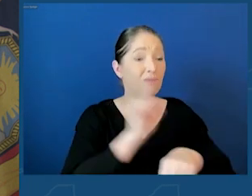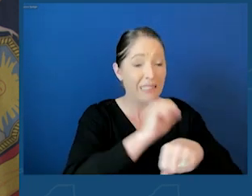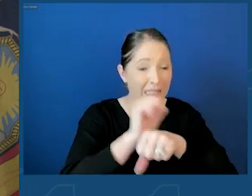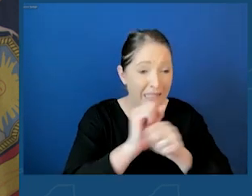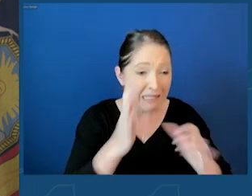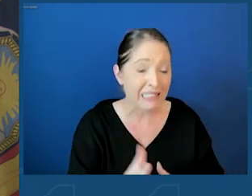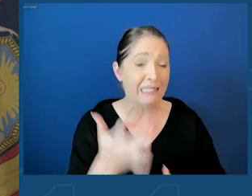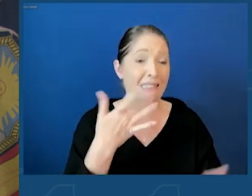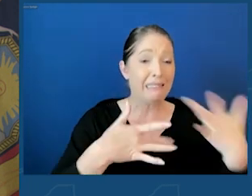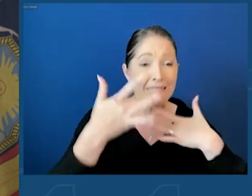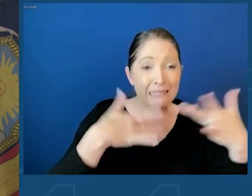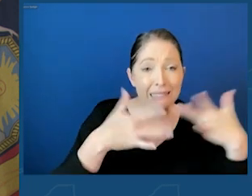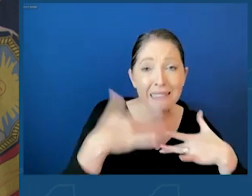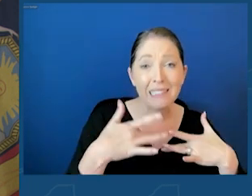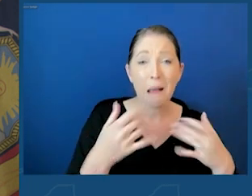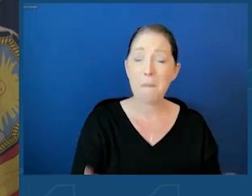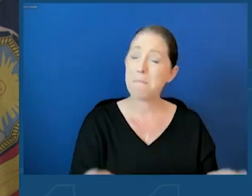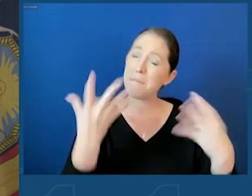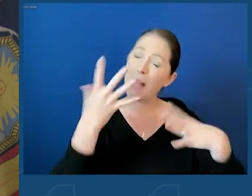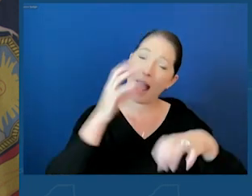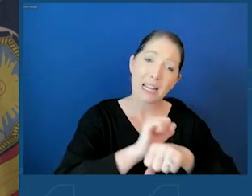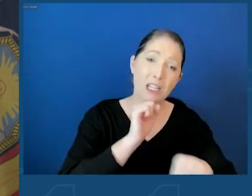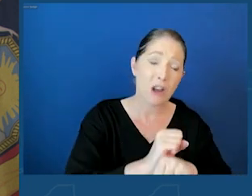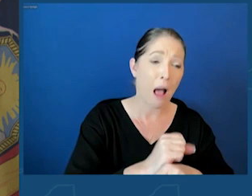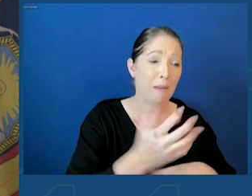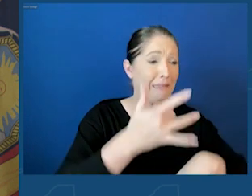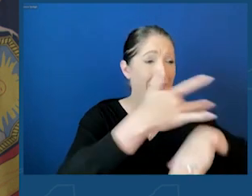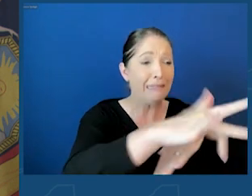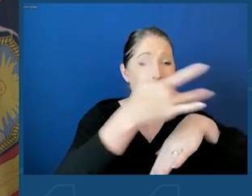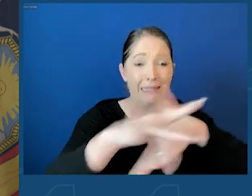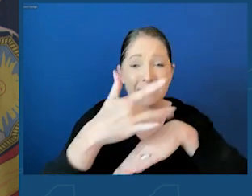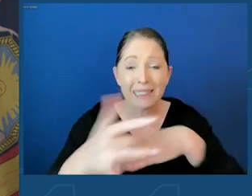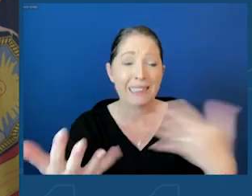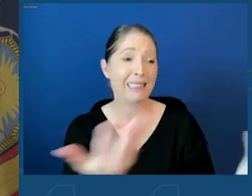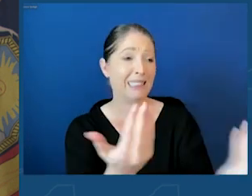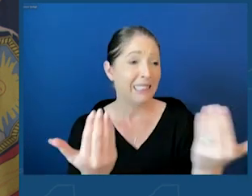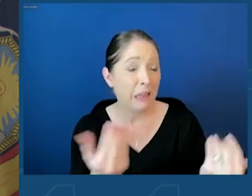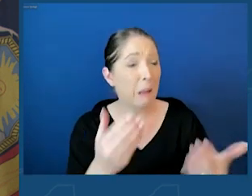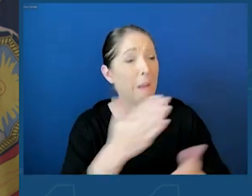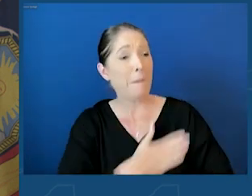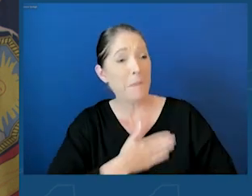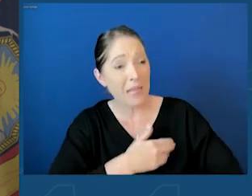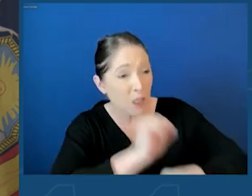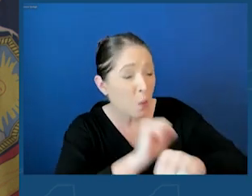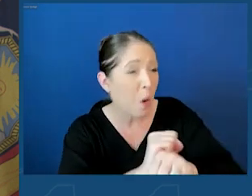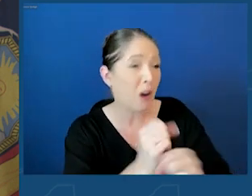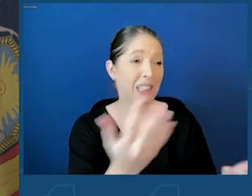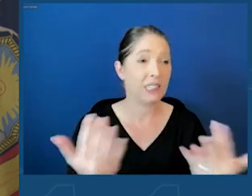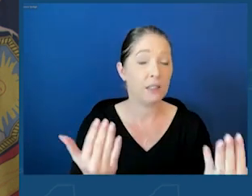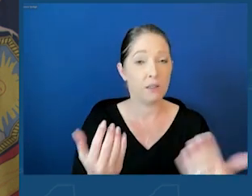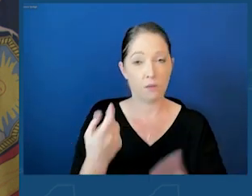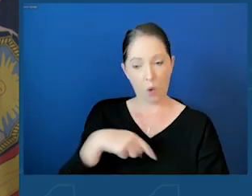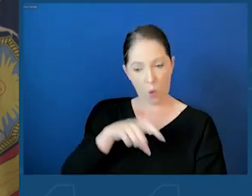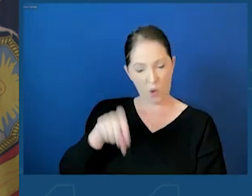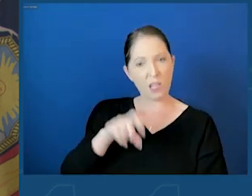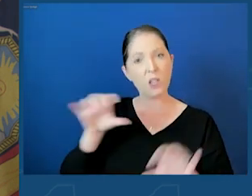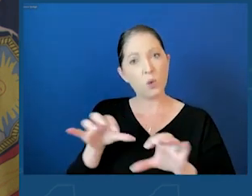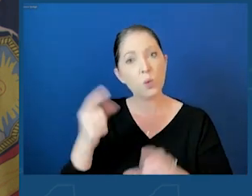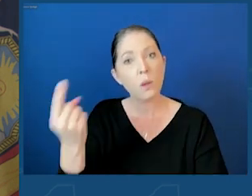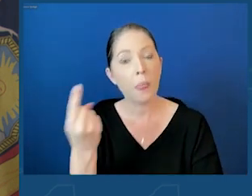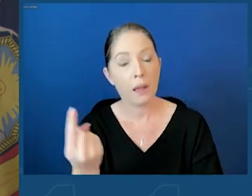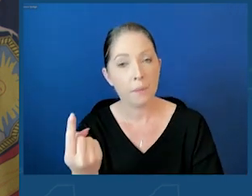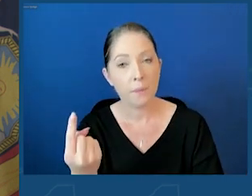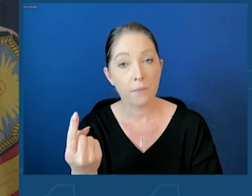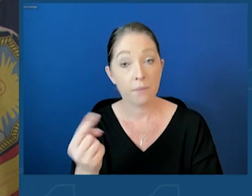countless unfilled jobs that are begging for someone to just take them. So we need to do something. And here's what we